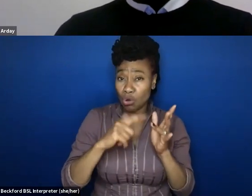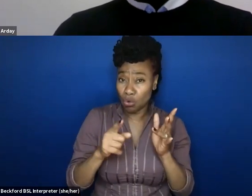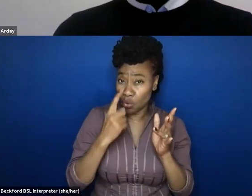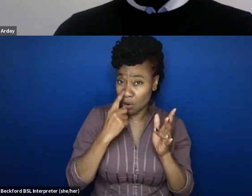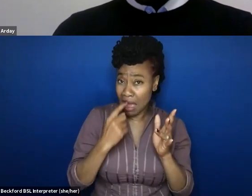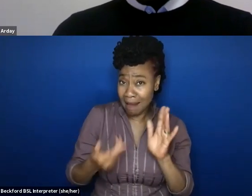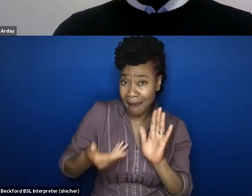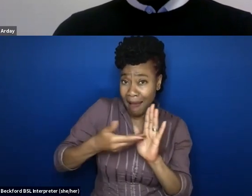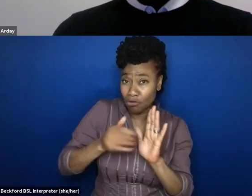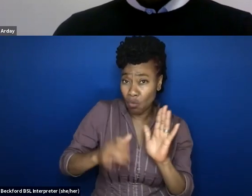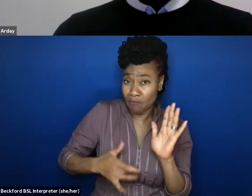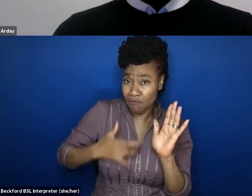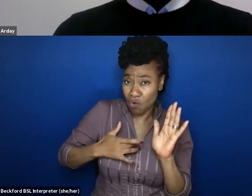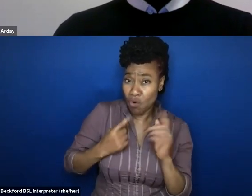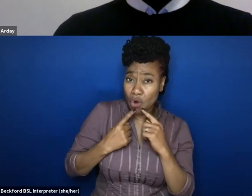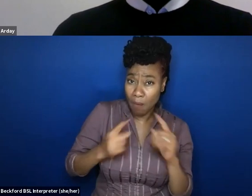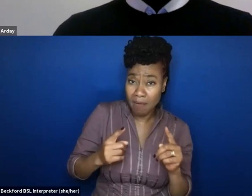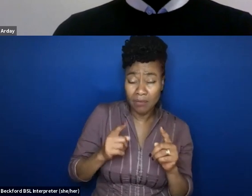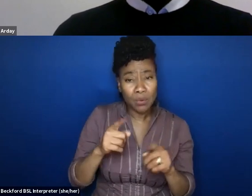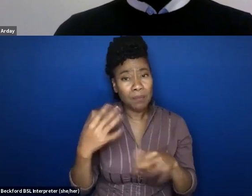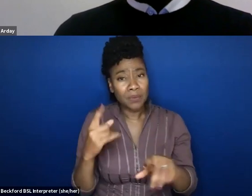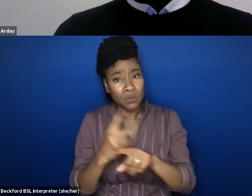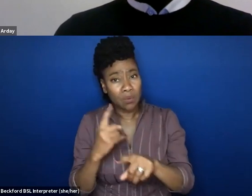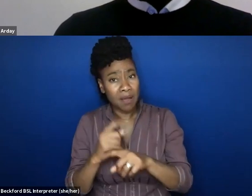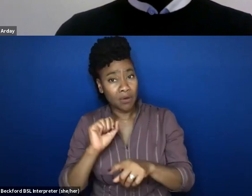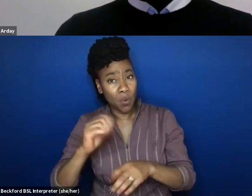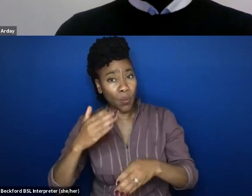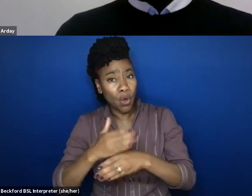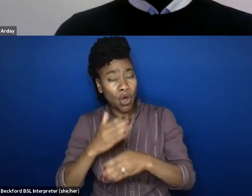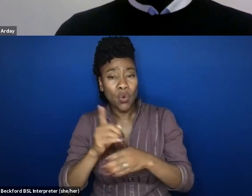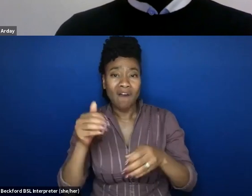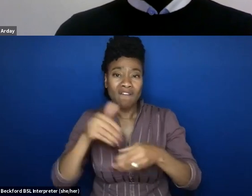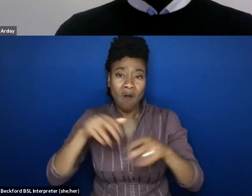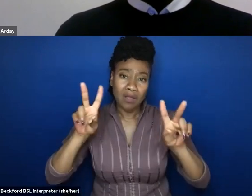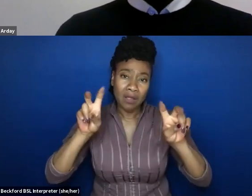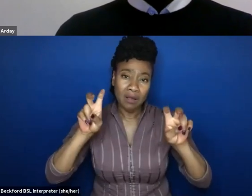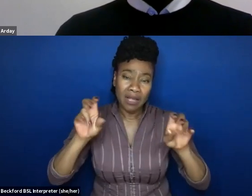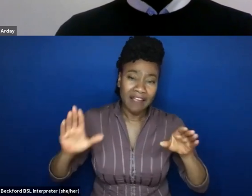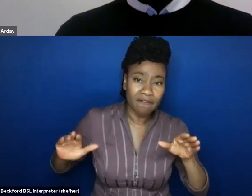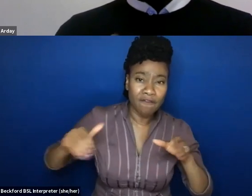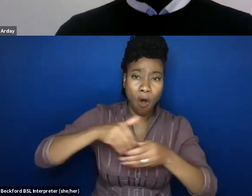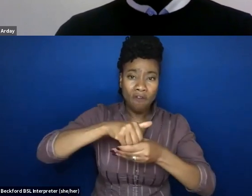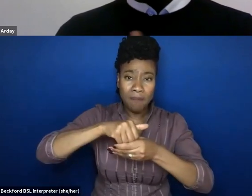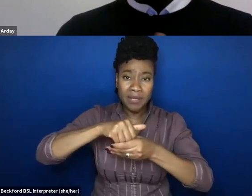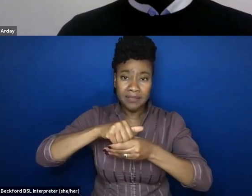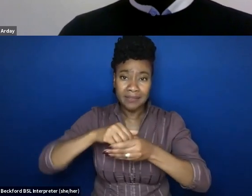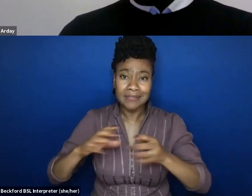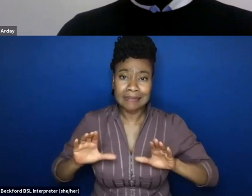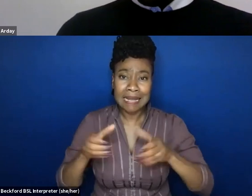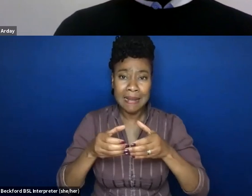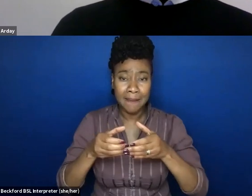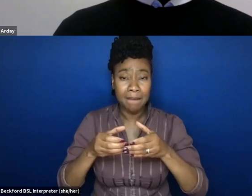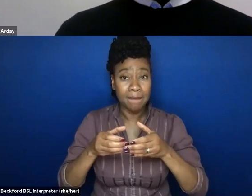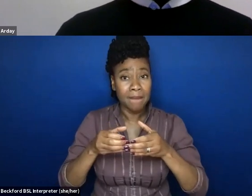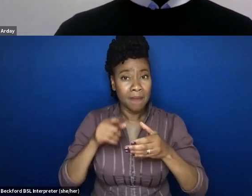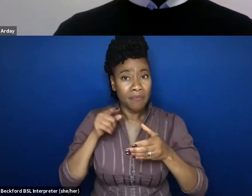about the work and how kind of being part of the involvement team and the involvement register changed things for you, and that was a turning point.